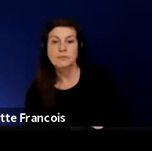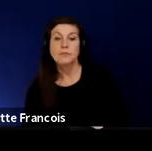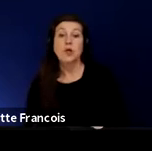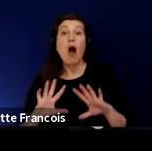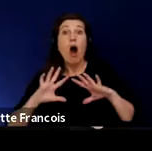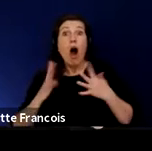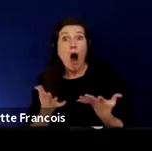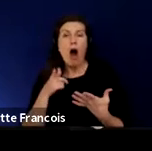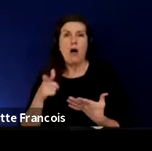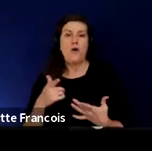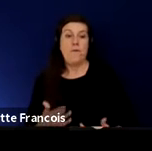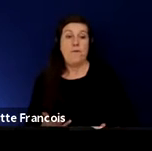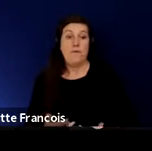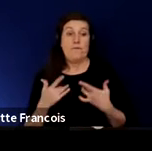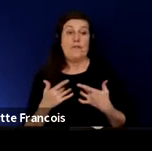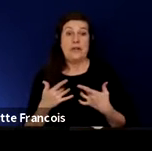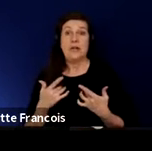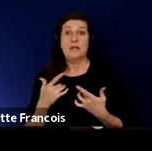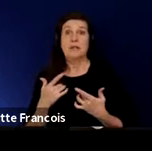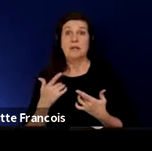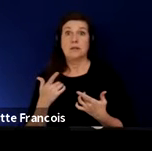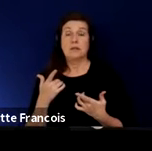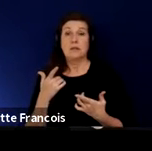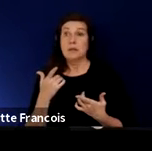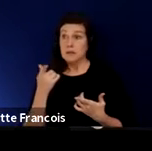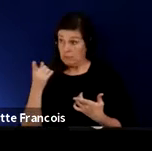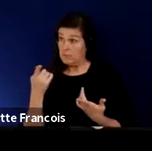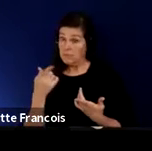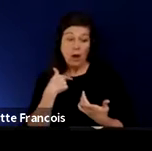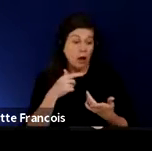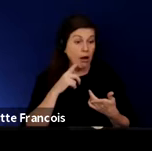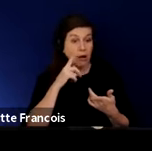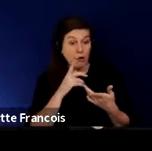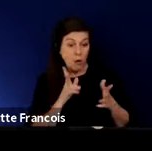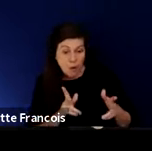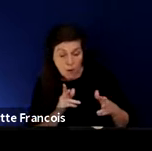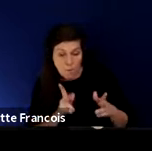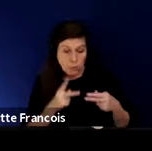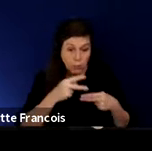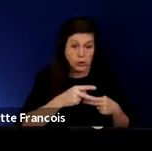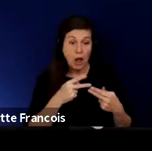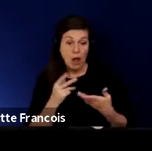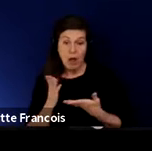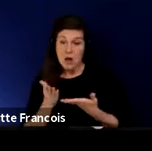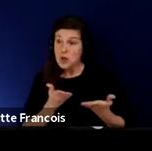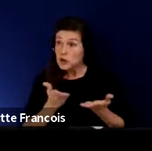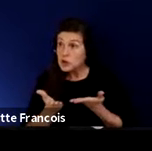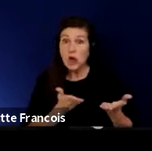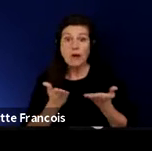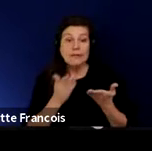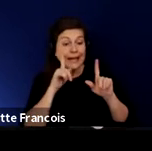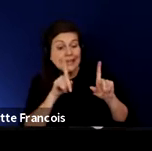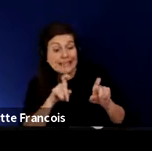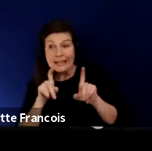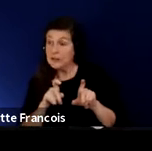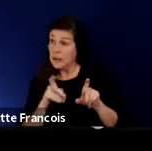invited? First of all, are you invited to be involved in product and services production or testing or anything? I mean, this